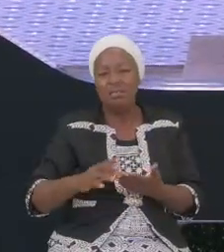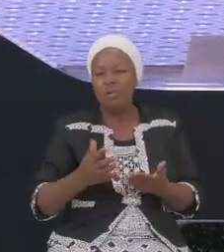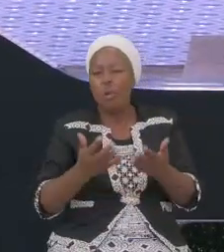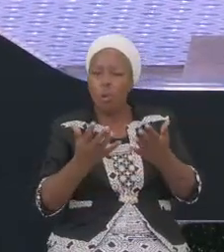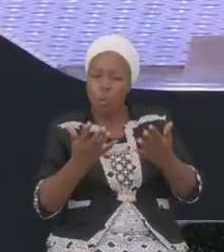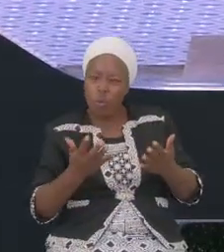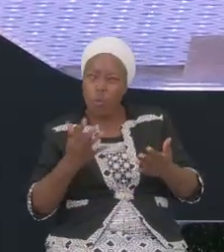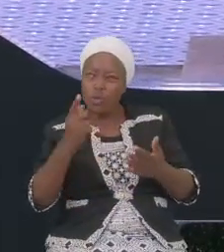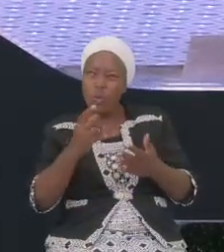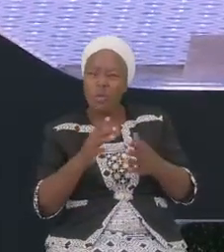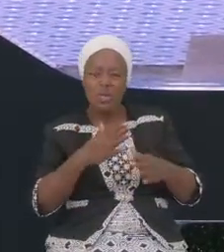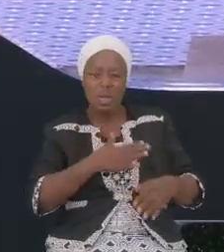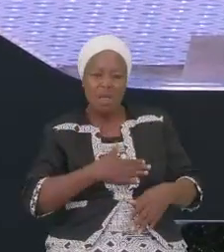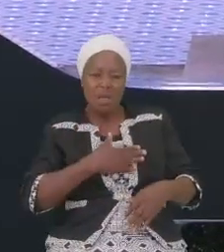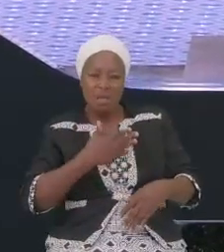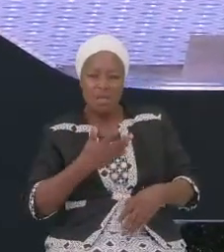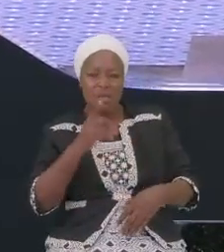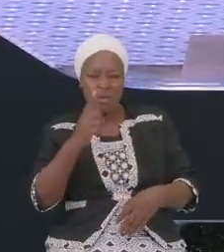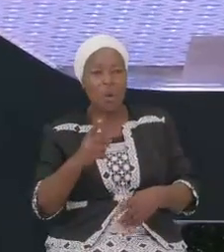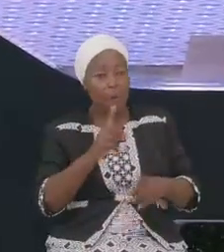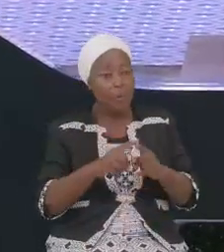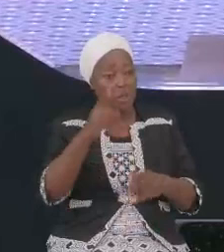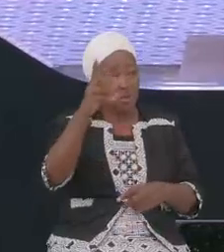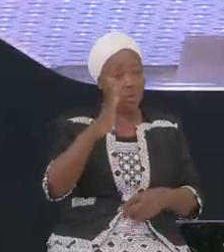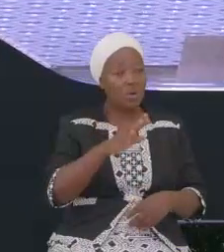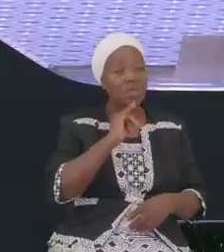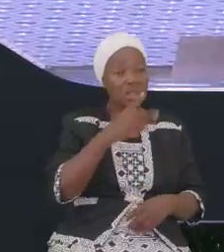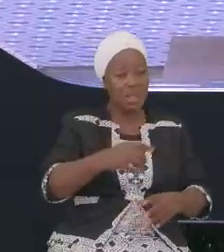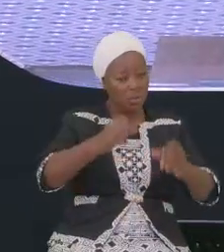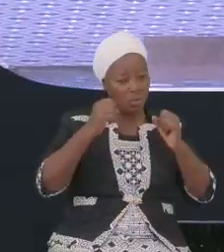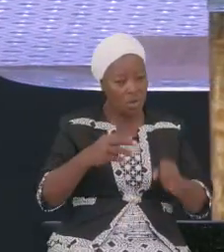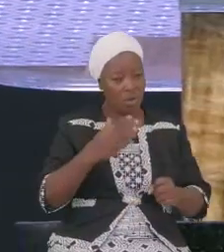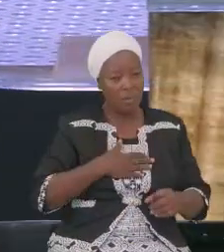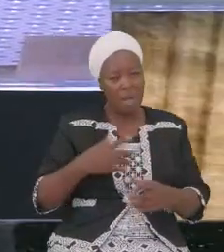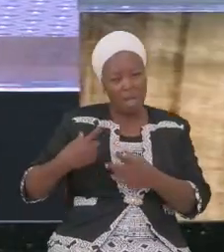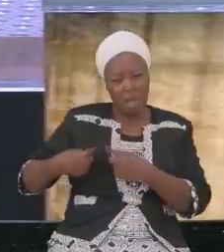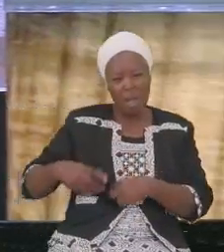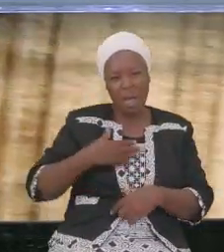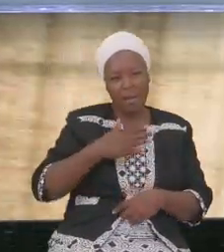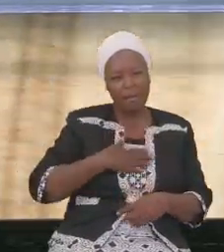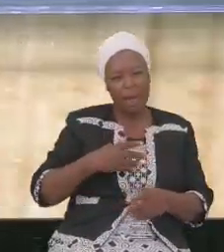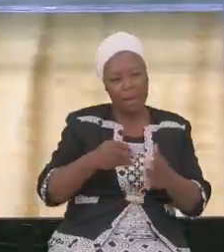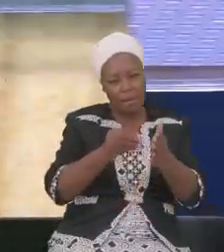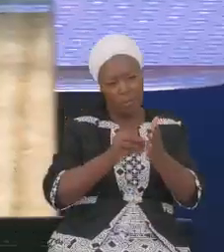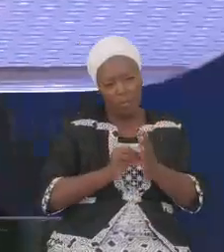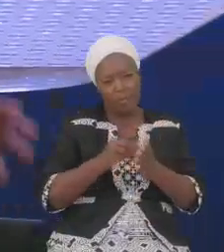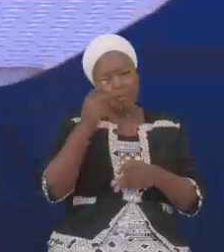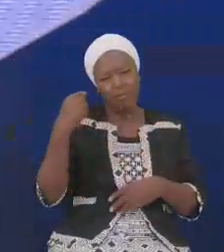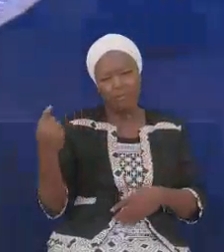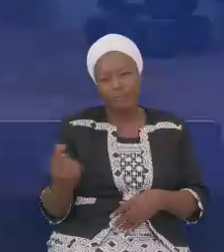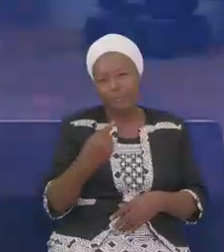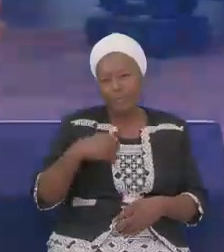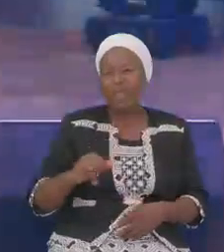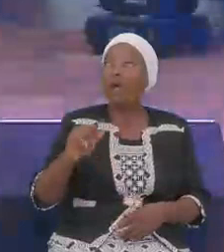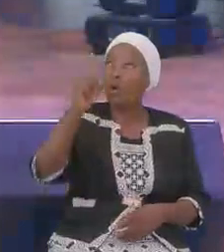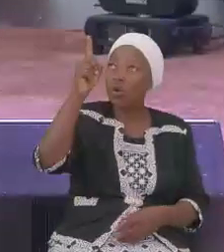God is the strength of my heart and my portion forever. God